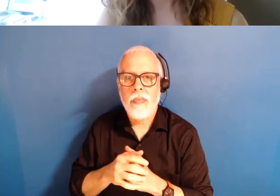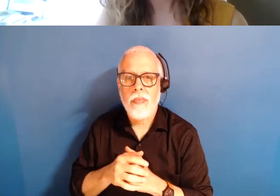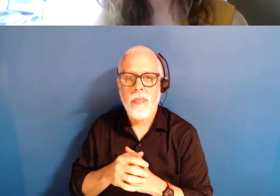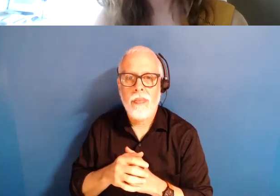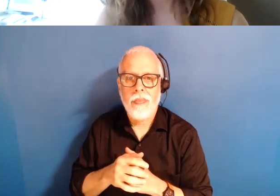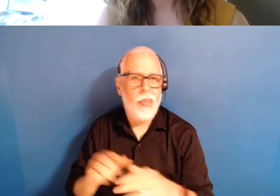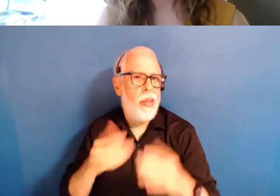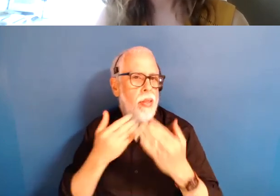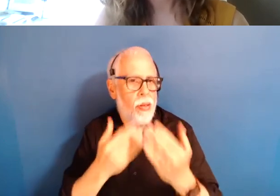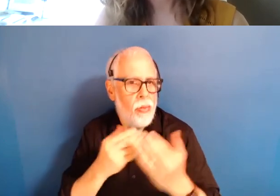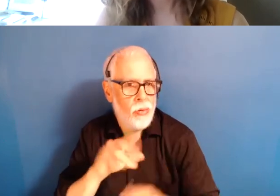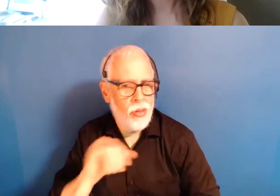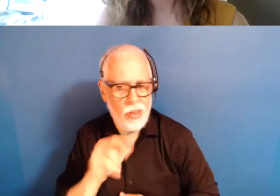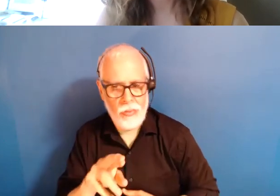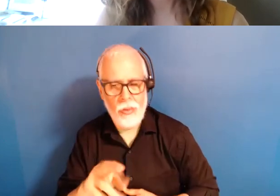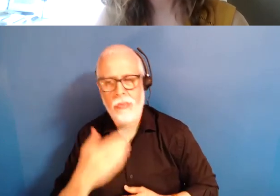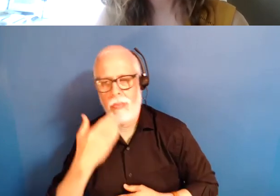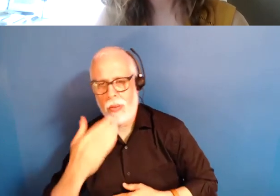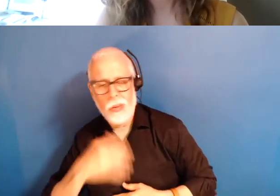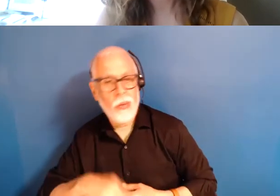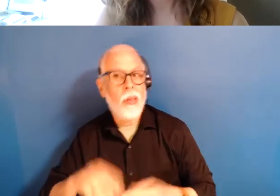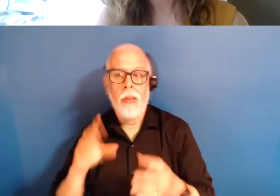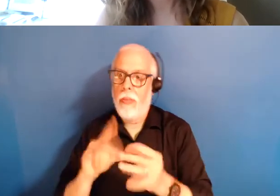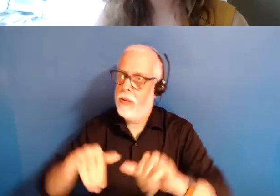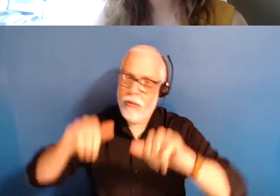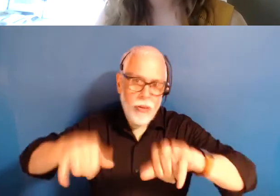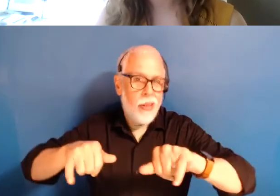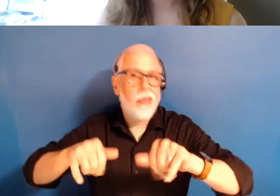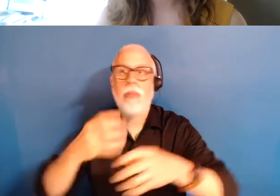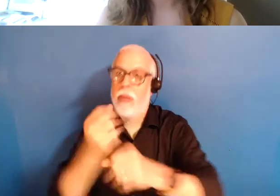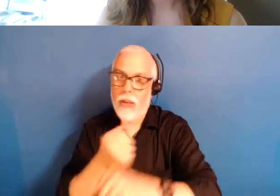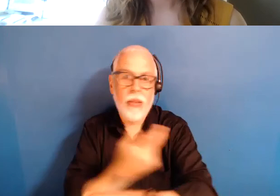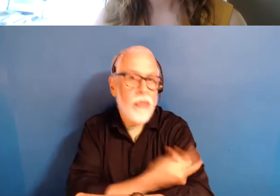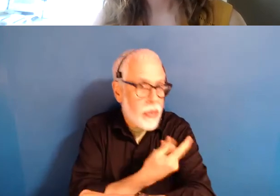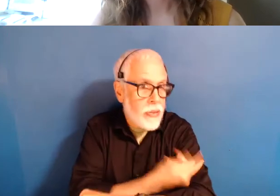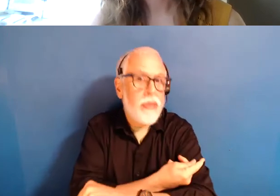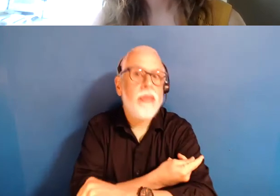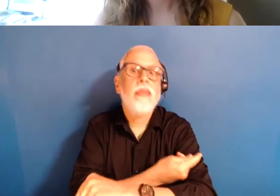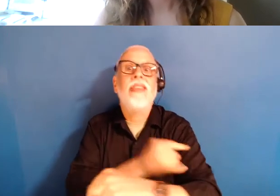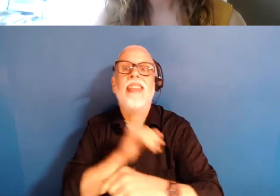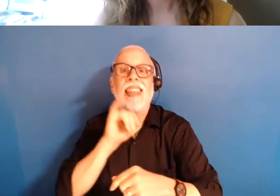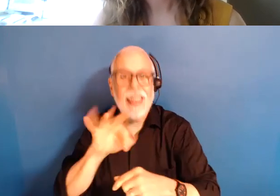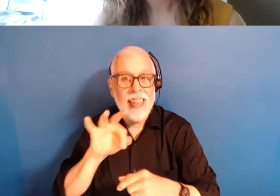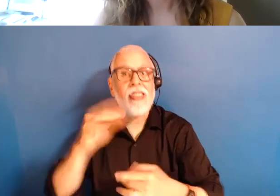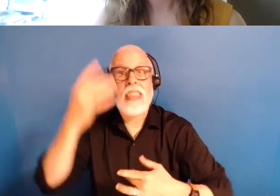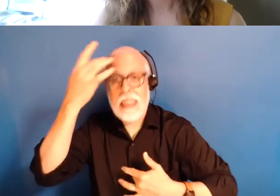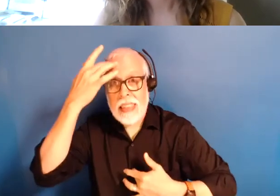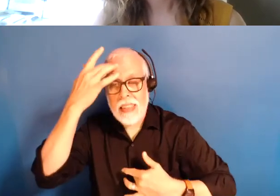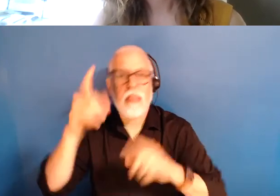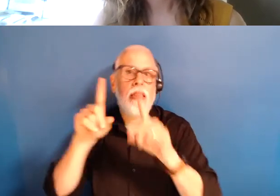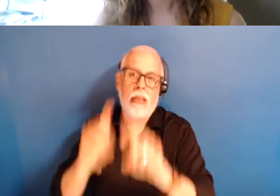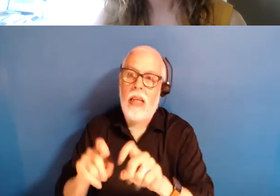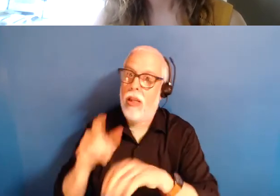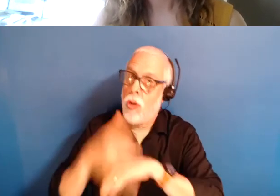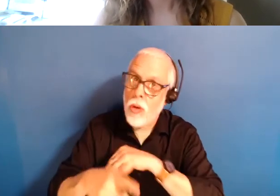Yeah. Excellent. All right, so the message stands: get your vaccine, and if you get sick, get tested